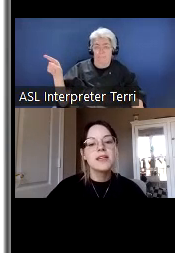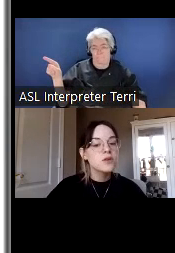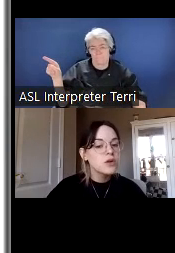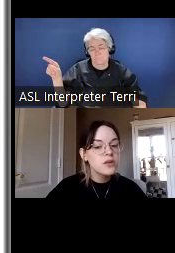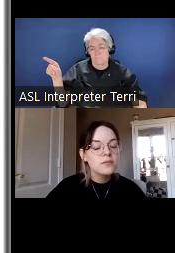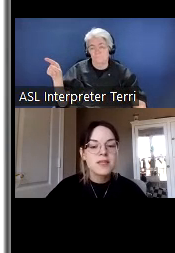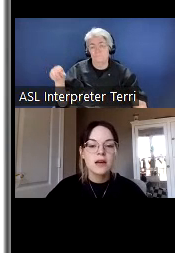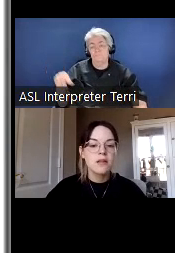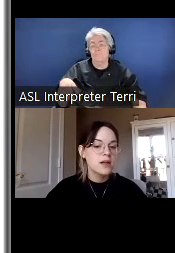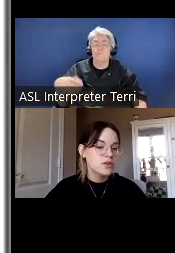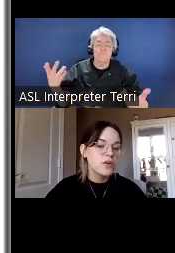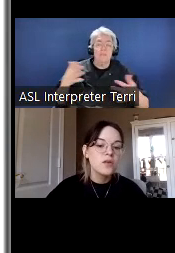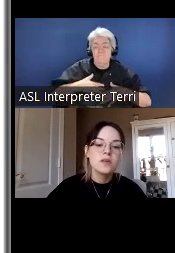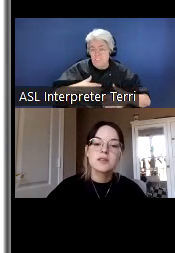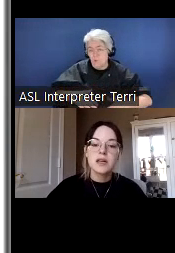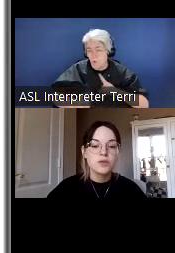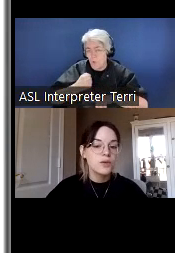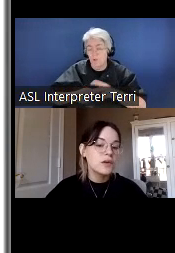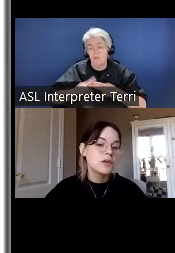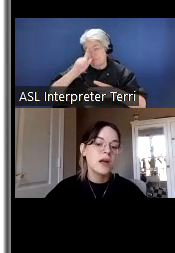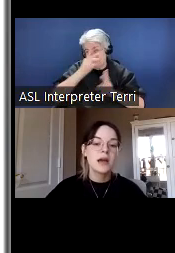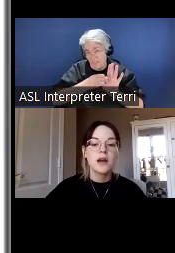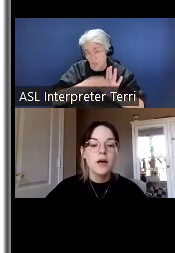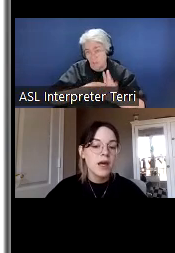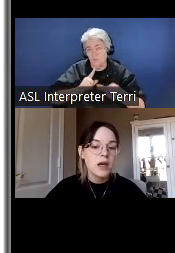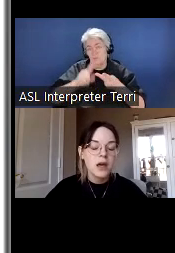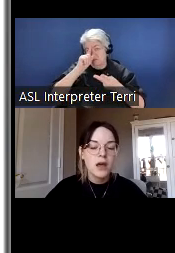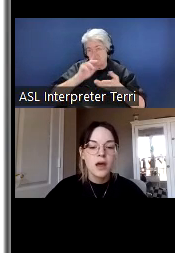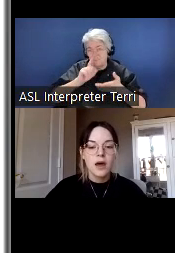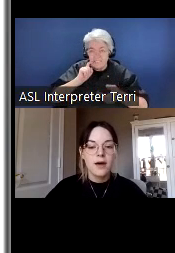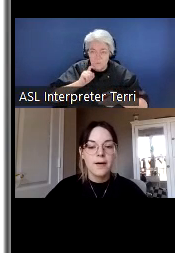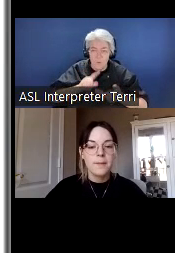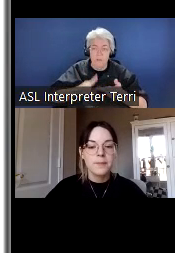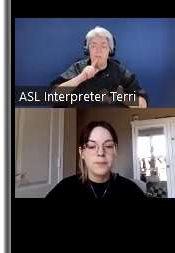be physical, psychological, sexual, economic,